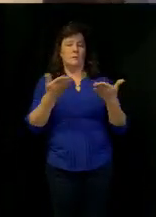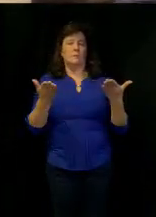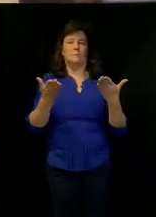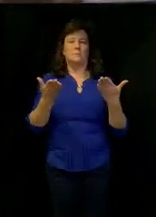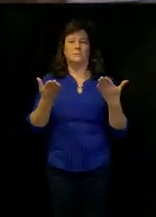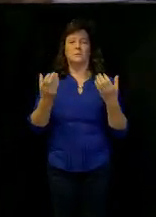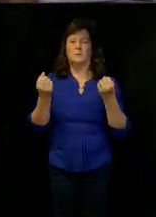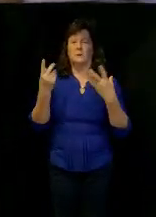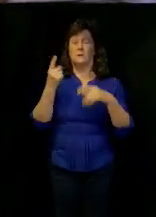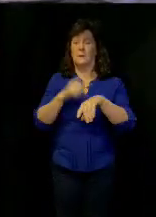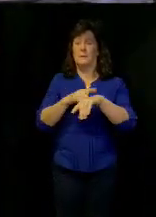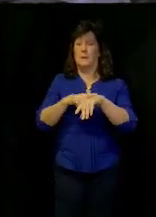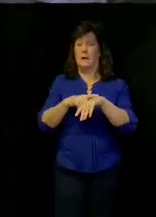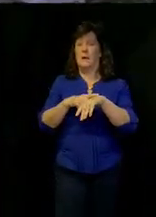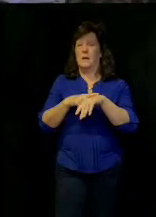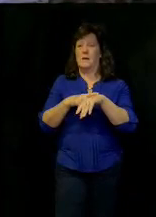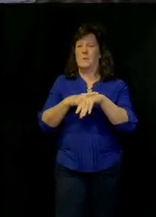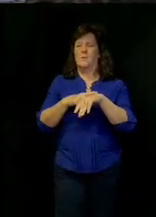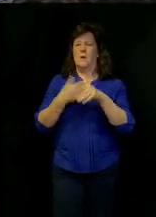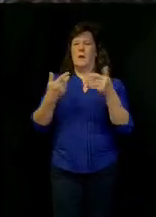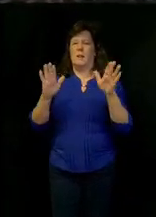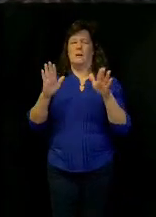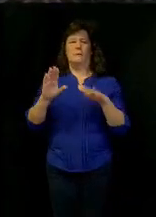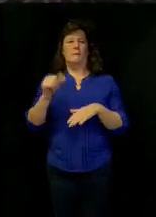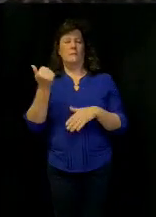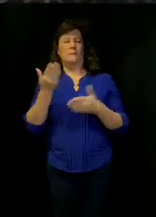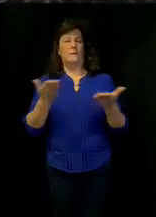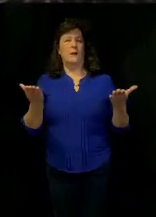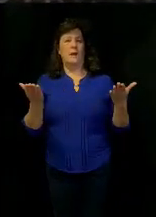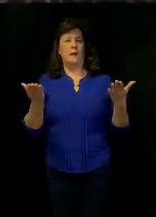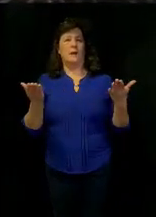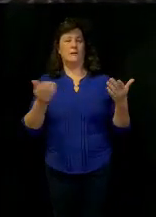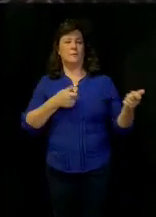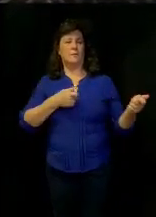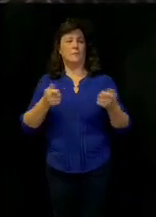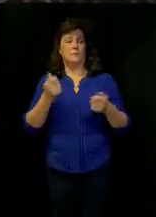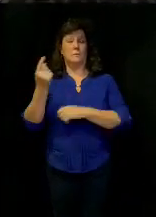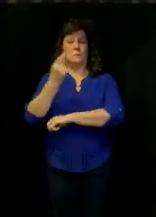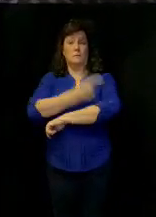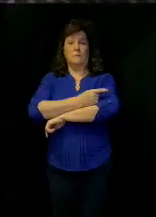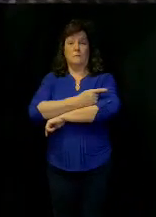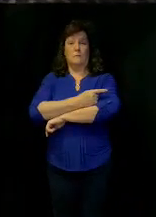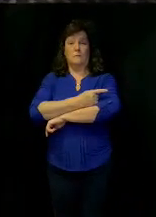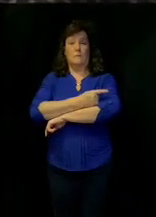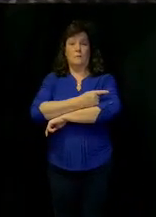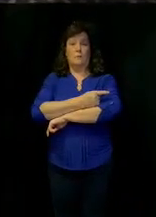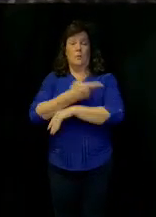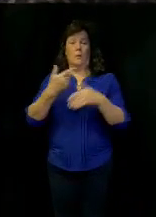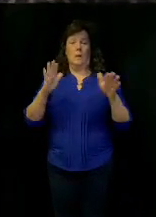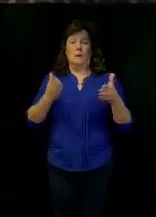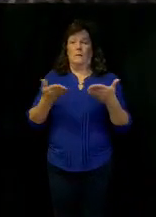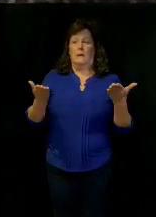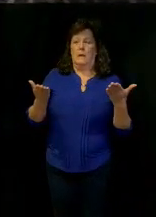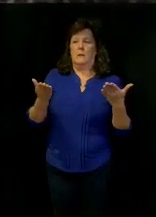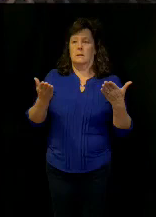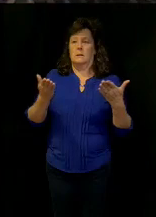let other things dictate our day. We let things have power over us.